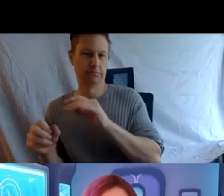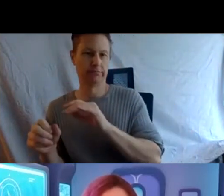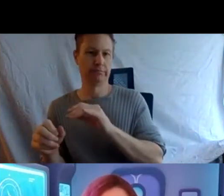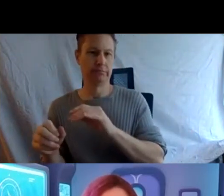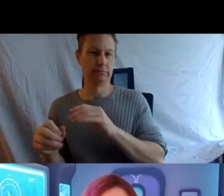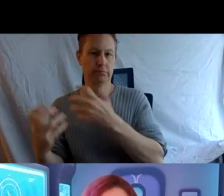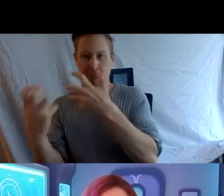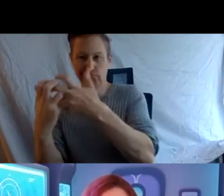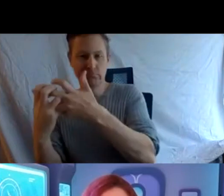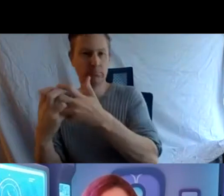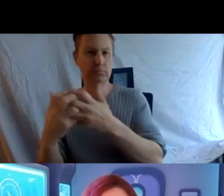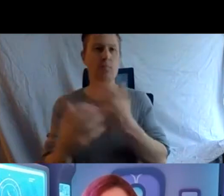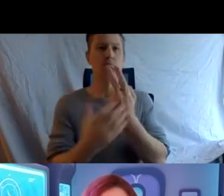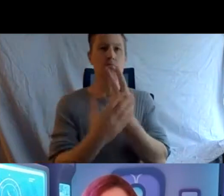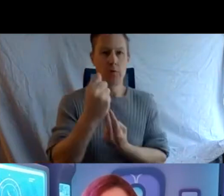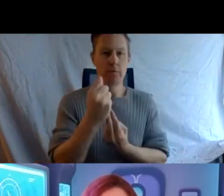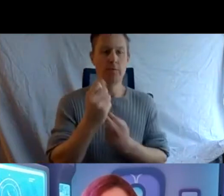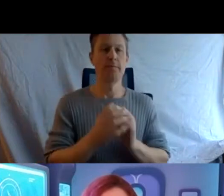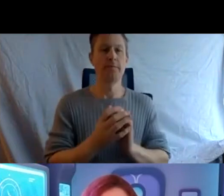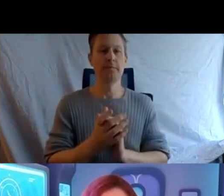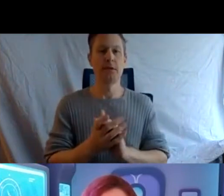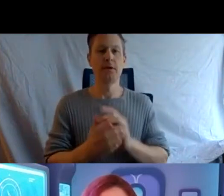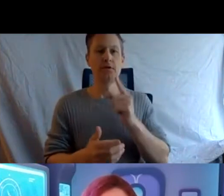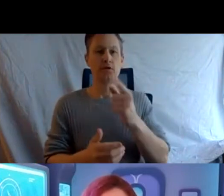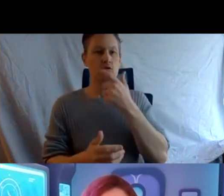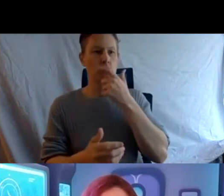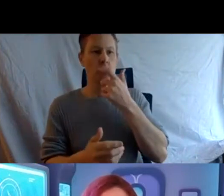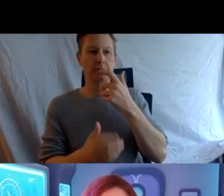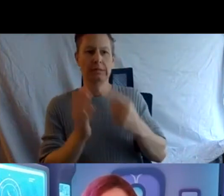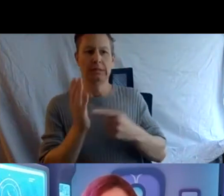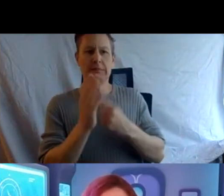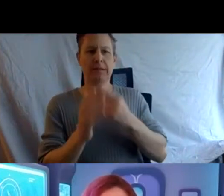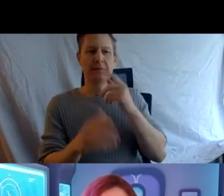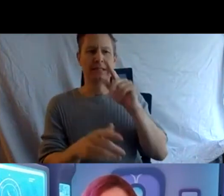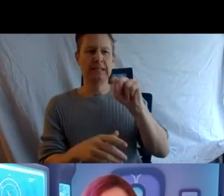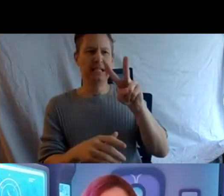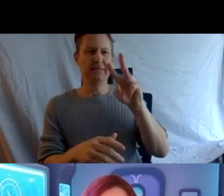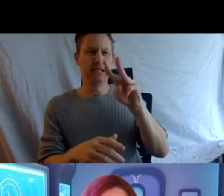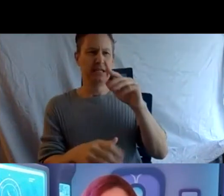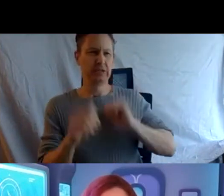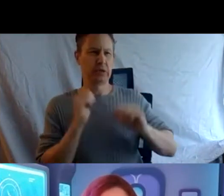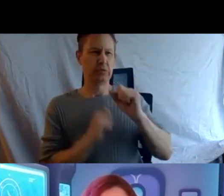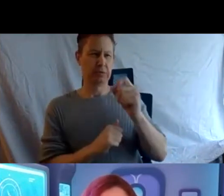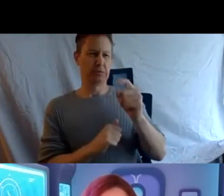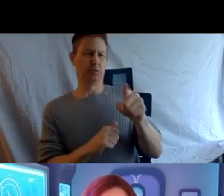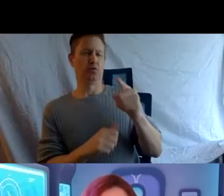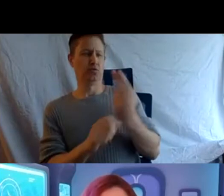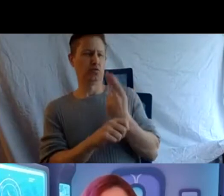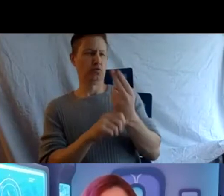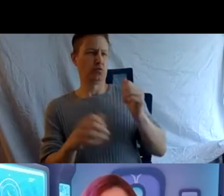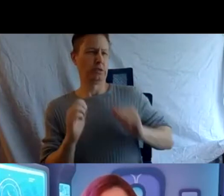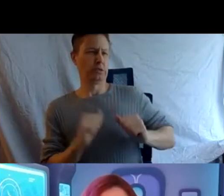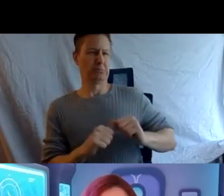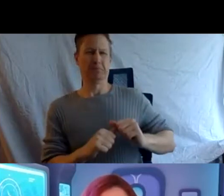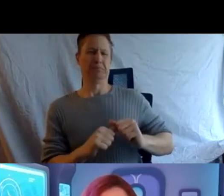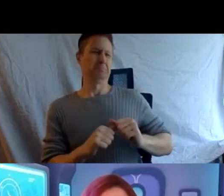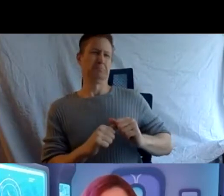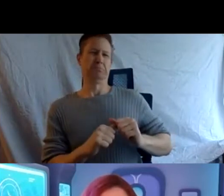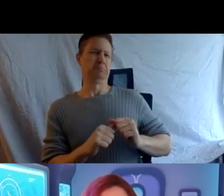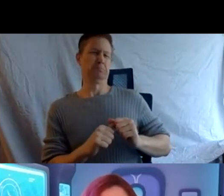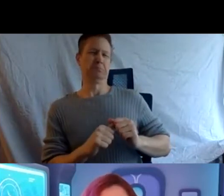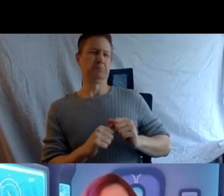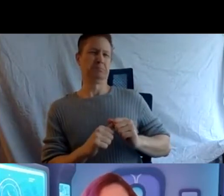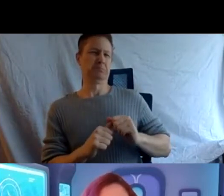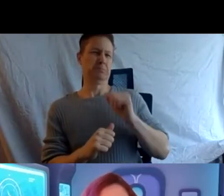TV shows and you're like, they would never wheel around in that. And the importance of that for me is teaching the world what someone who